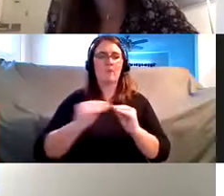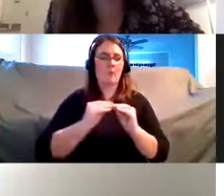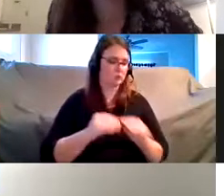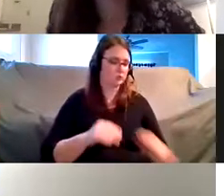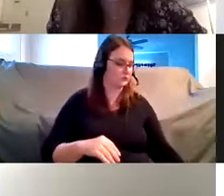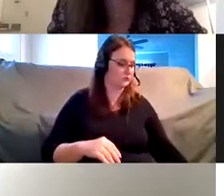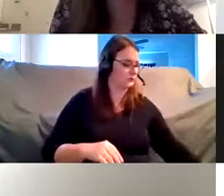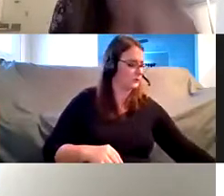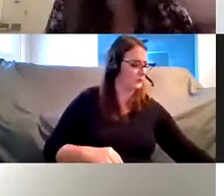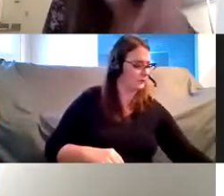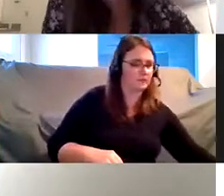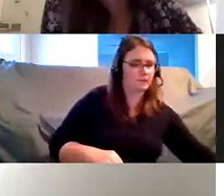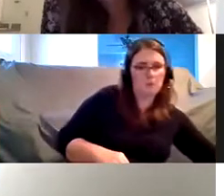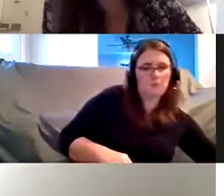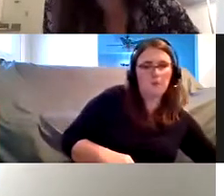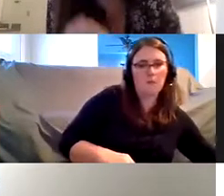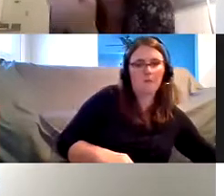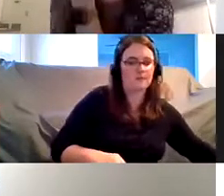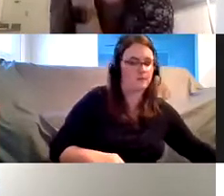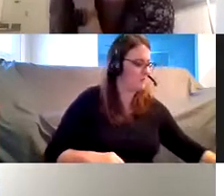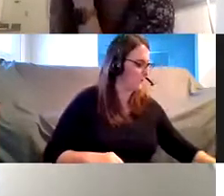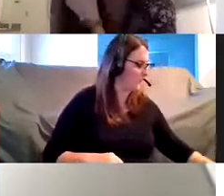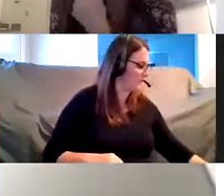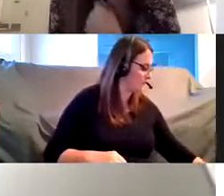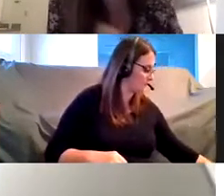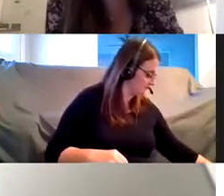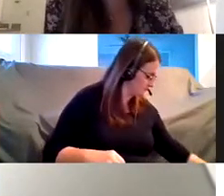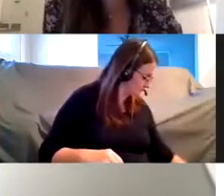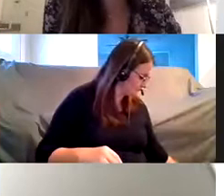So I think if I can, I'll start on that one.